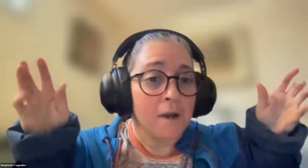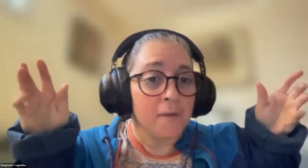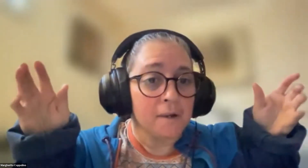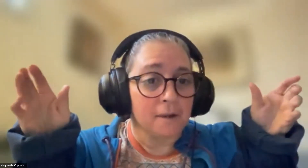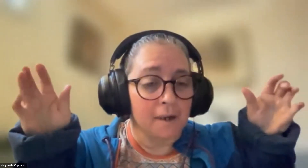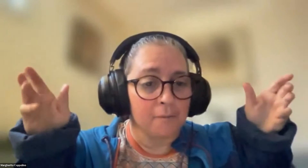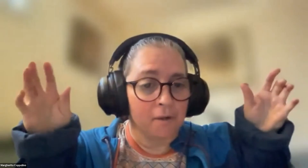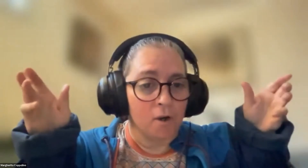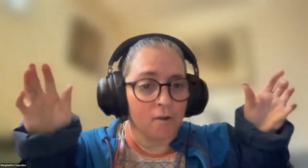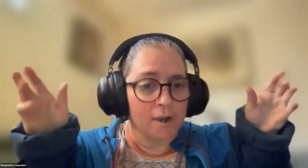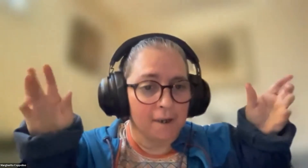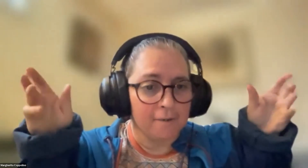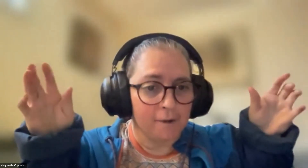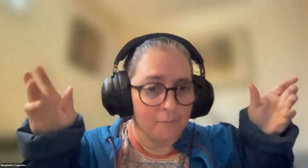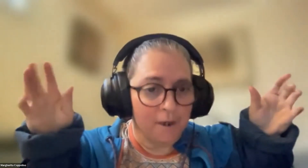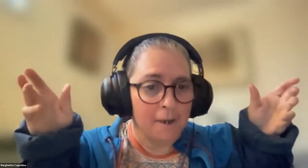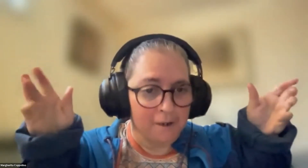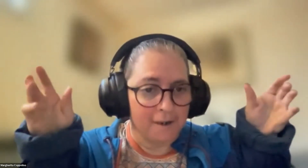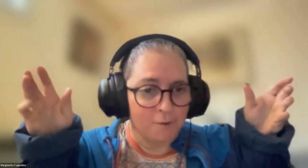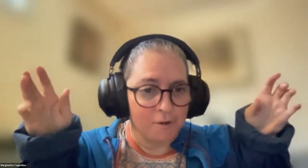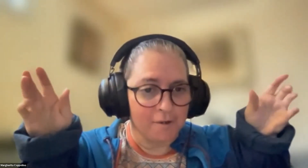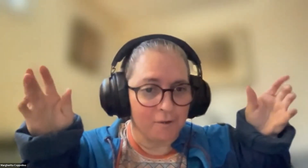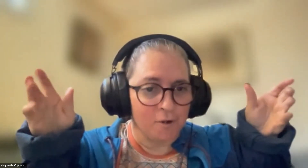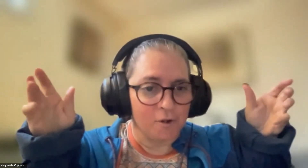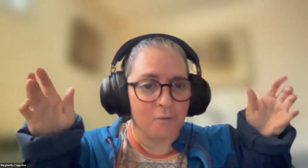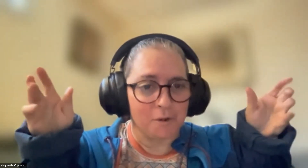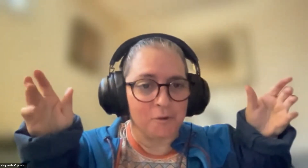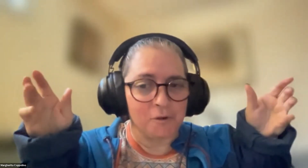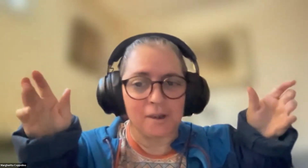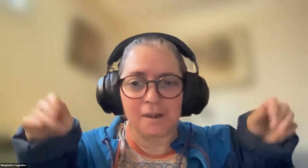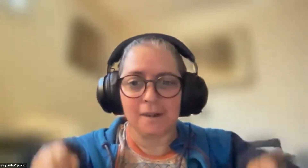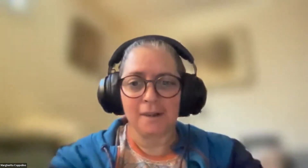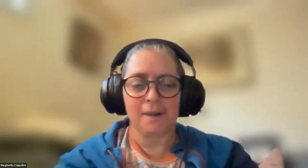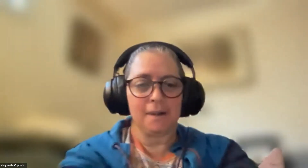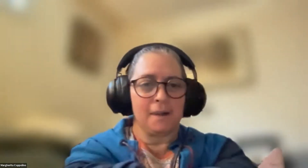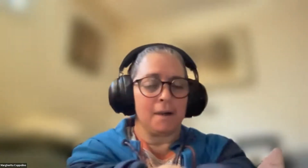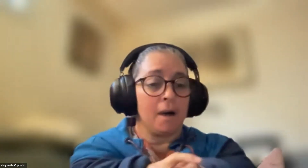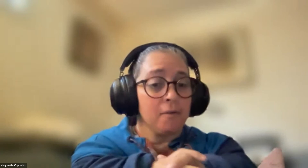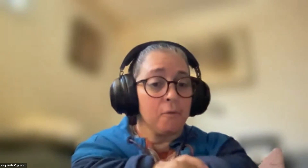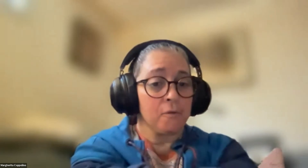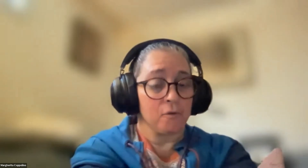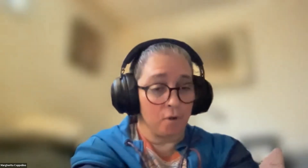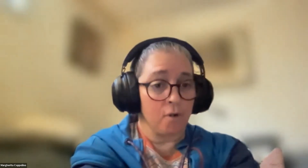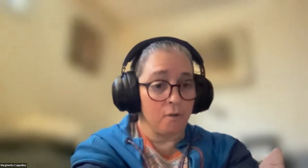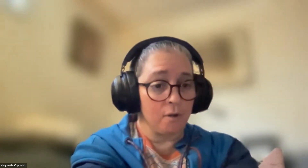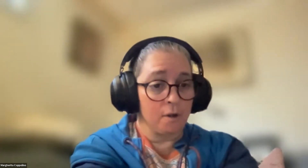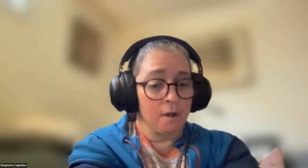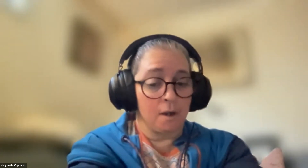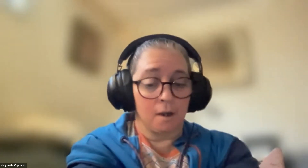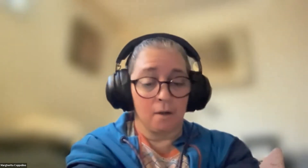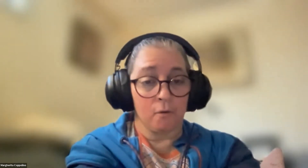I'm waving in Auslan. I'm clapping, actually, just so you know what I'm doing. I just want to